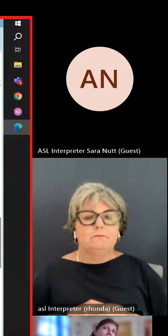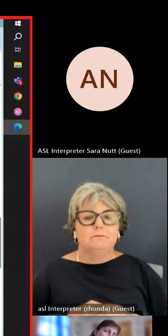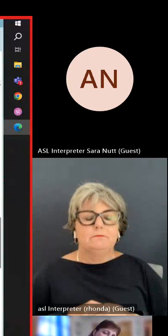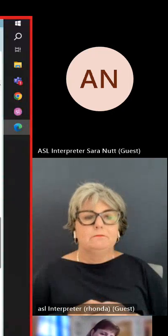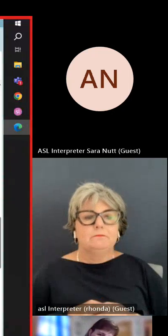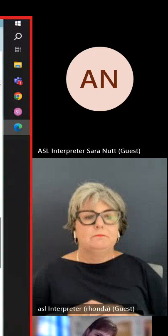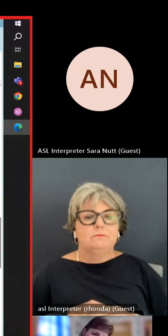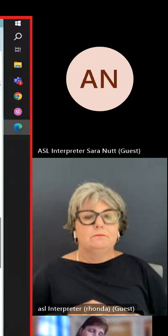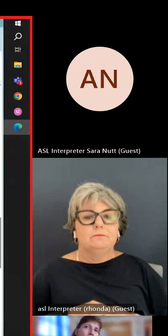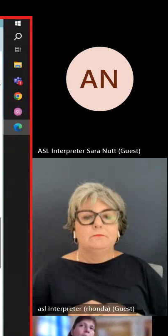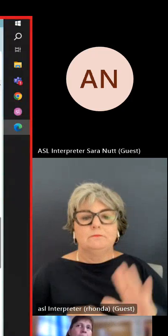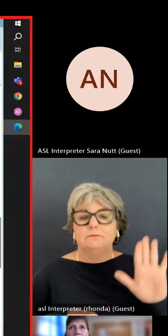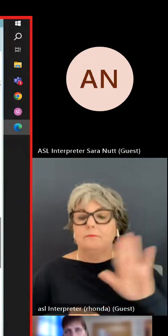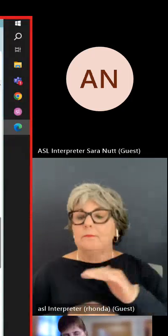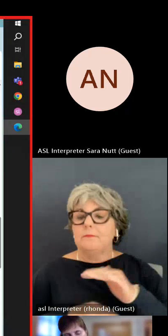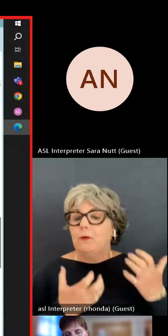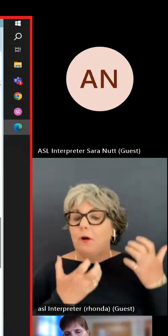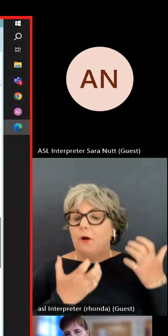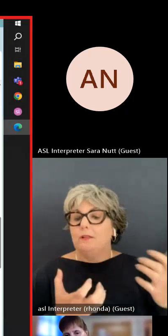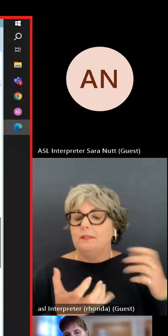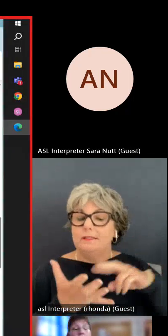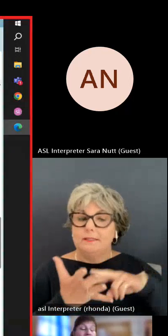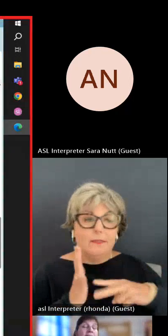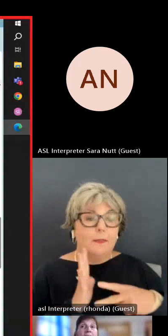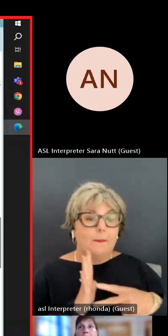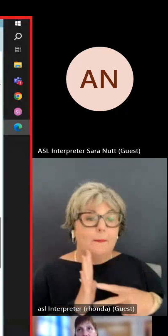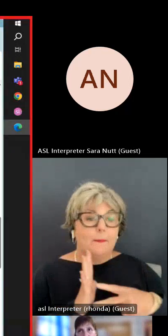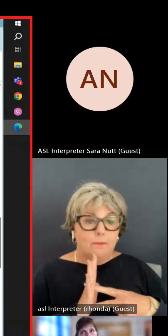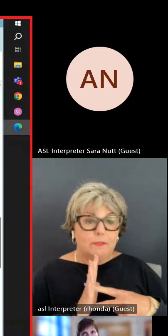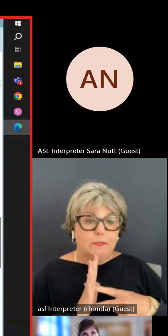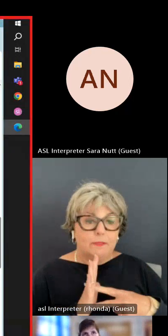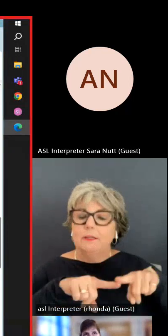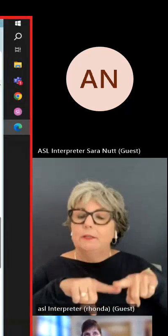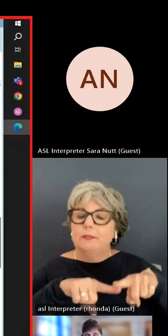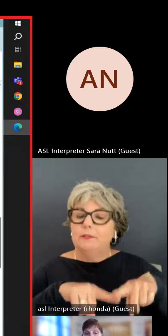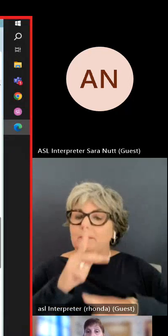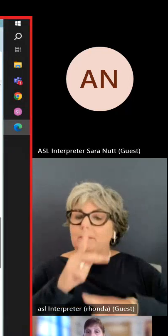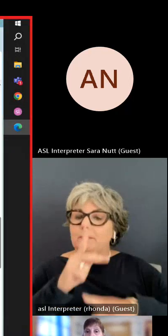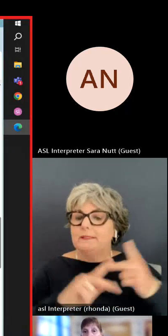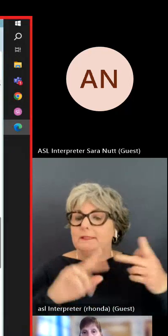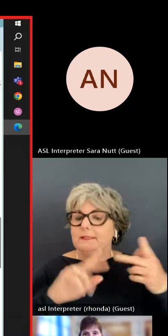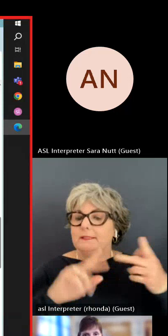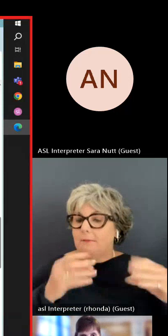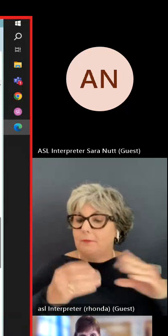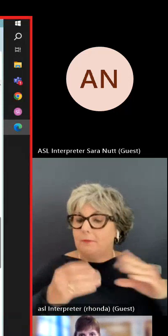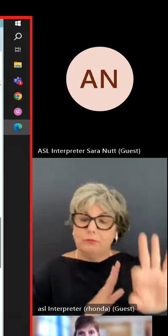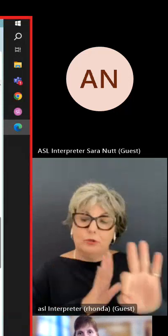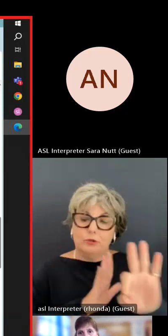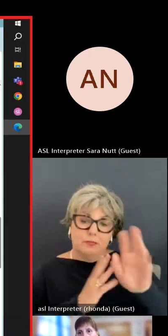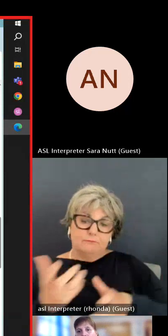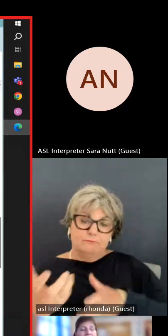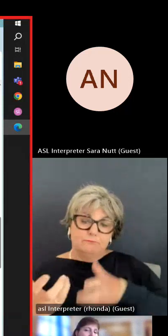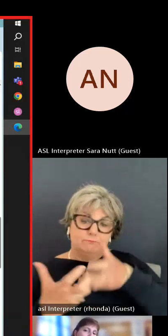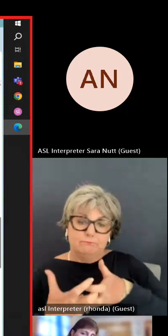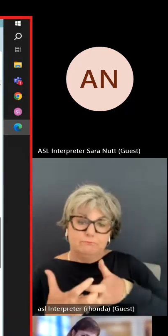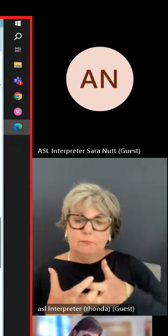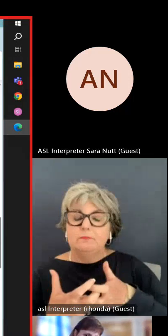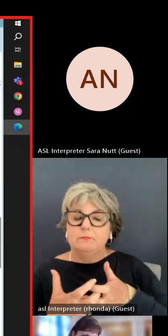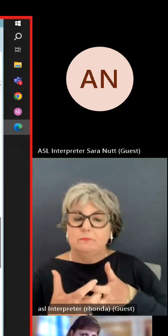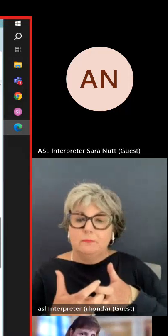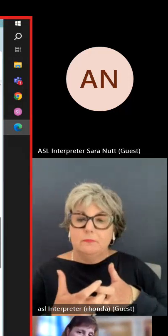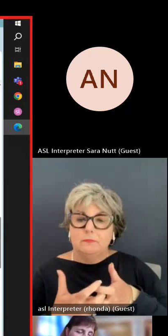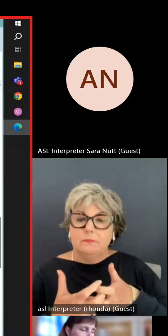So your audience and the purpose will determine the type of story that you choose and how you choose to tell it. Was